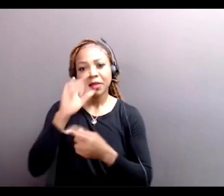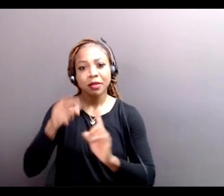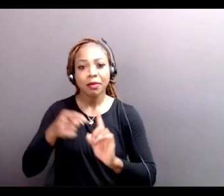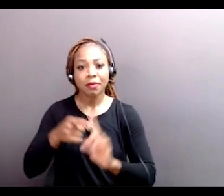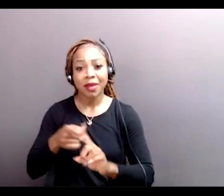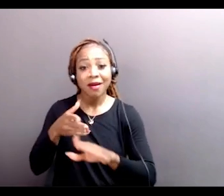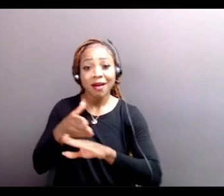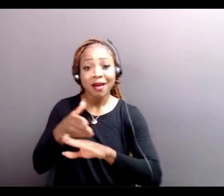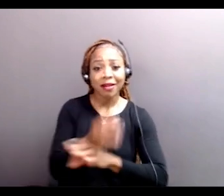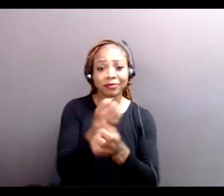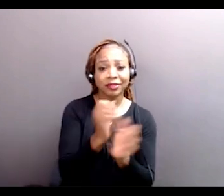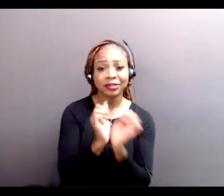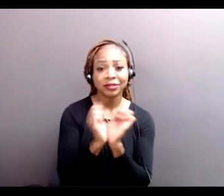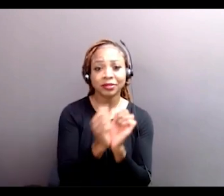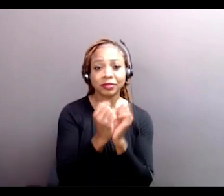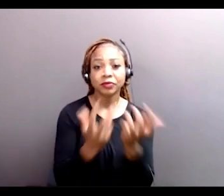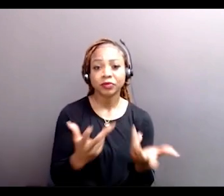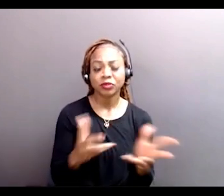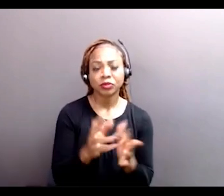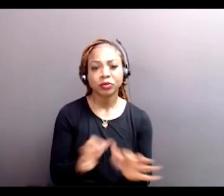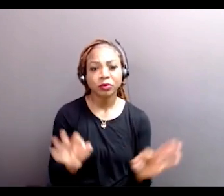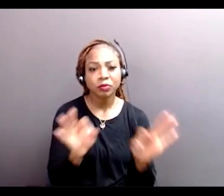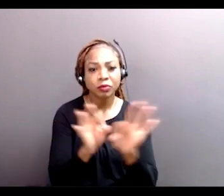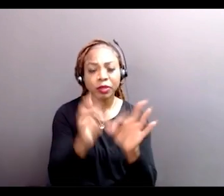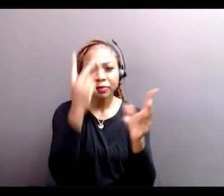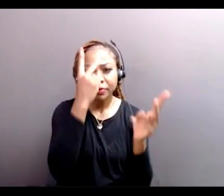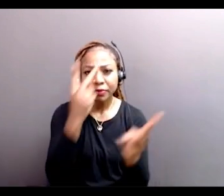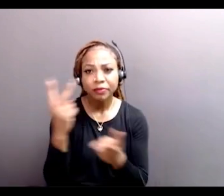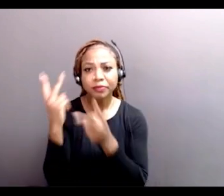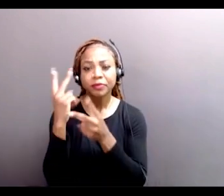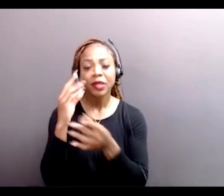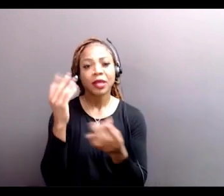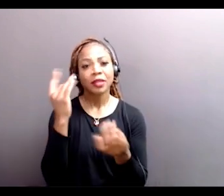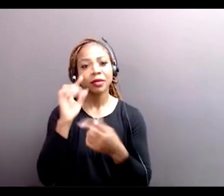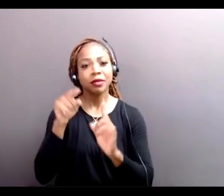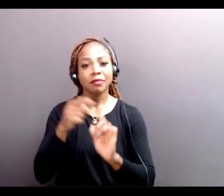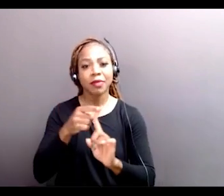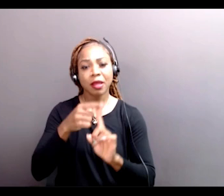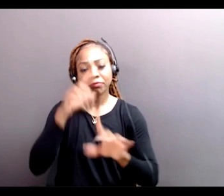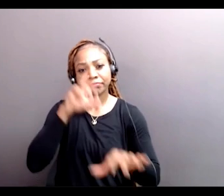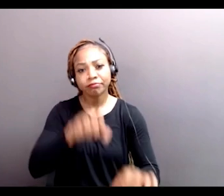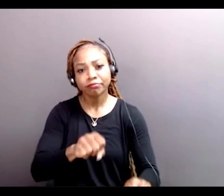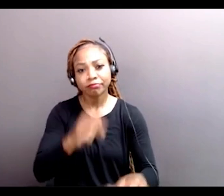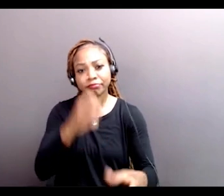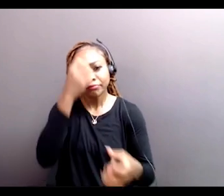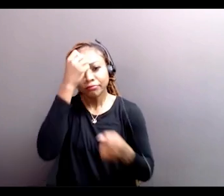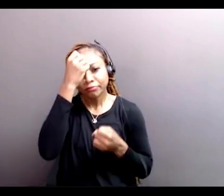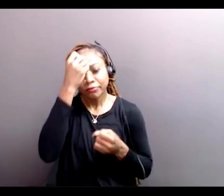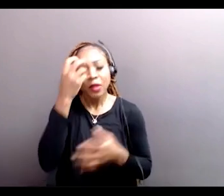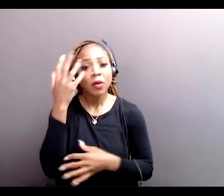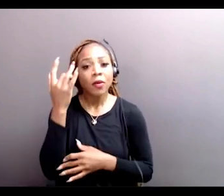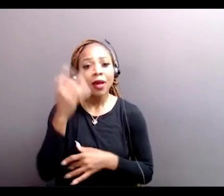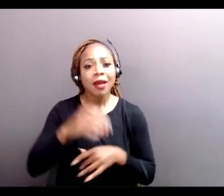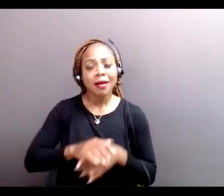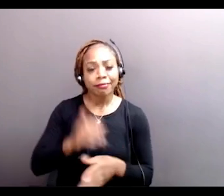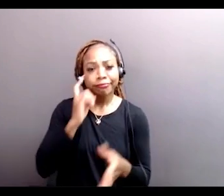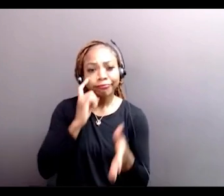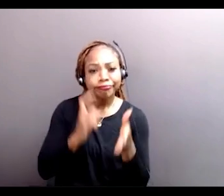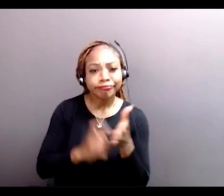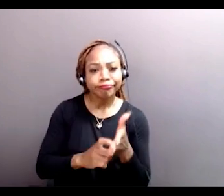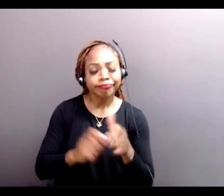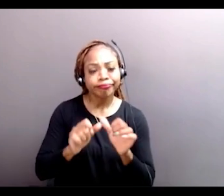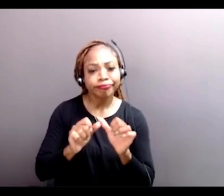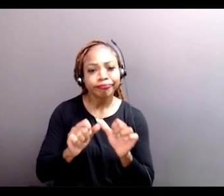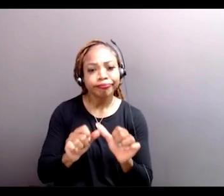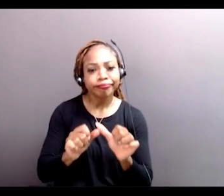of slavery, it's important to think about that as also a part of colonialism, because as we see the